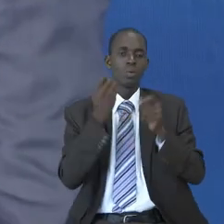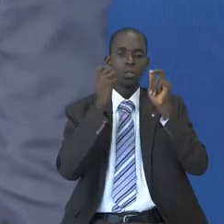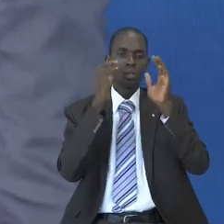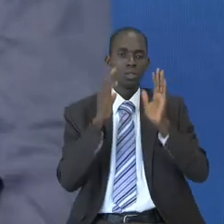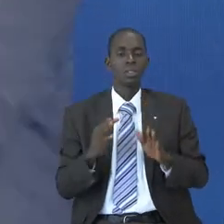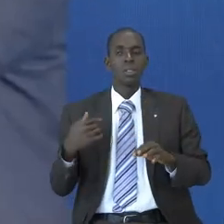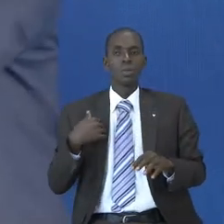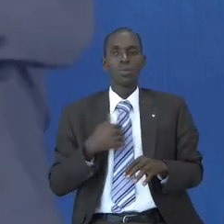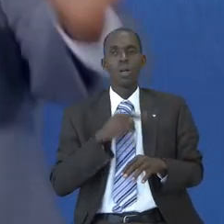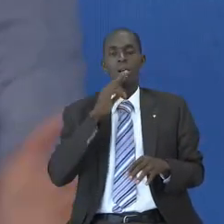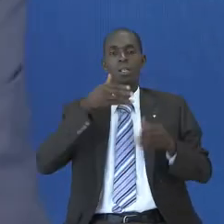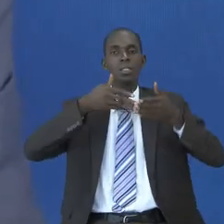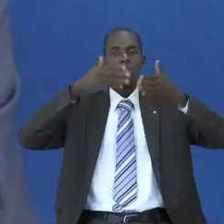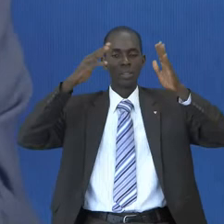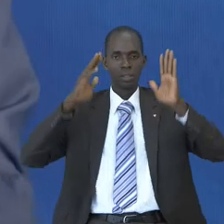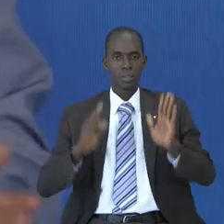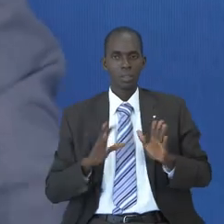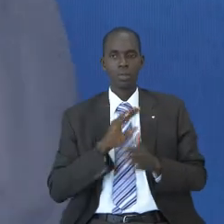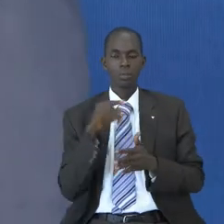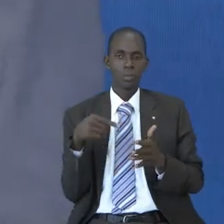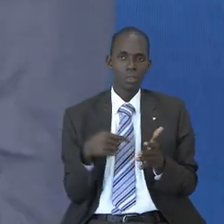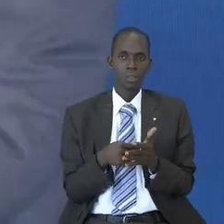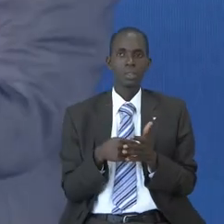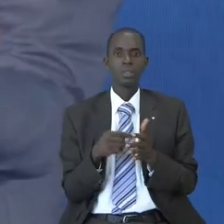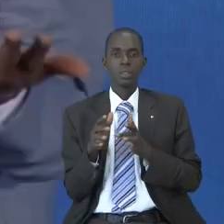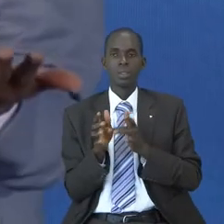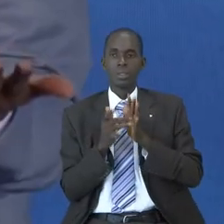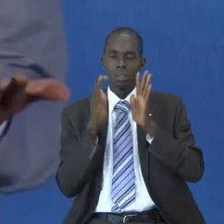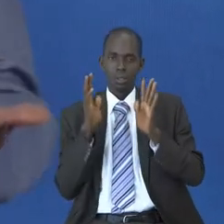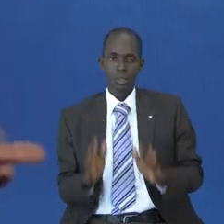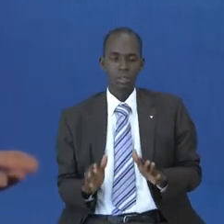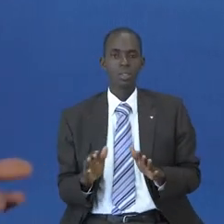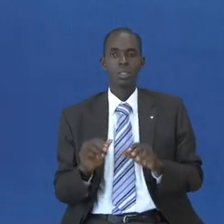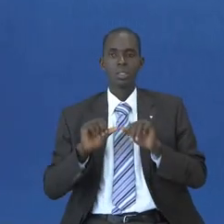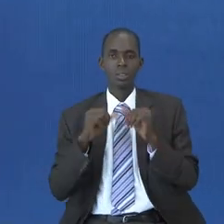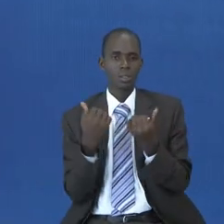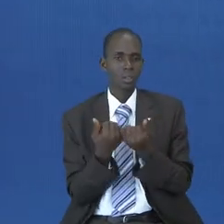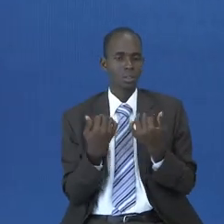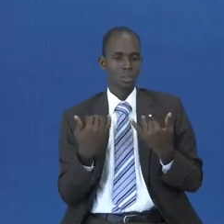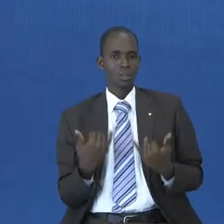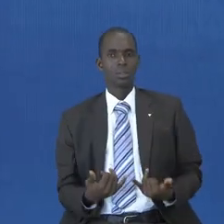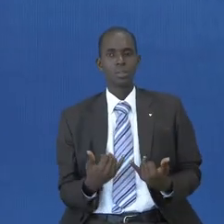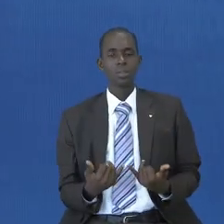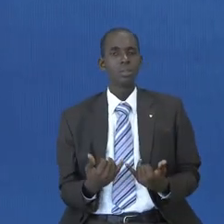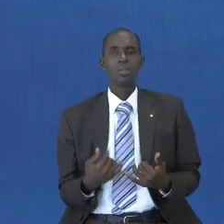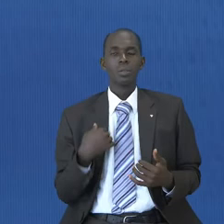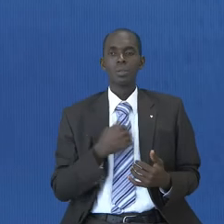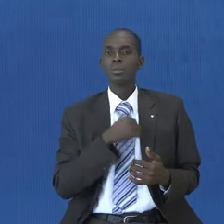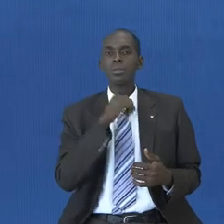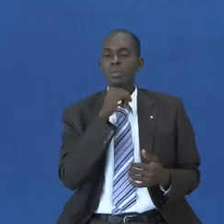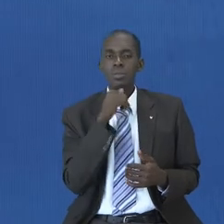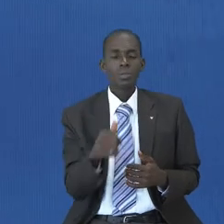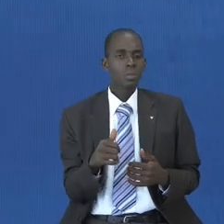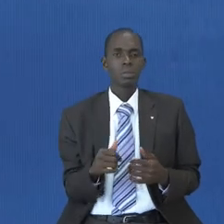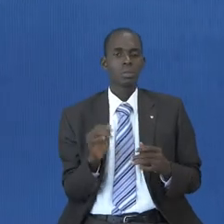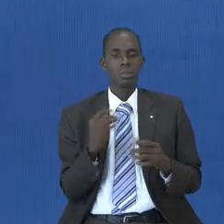leader of this Christian association now, we have not escaped the corruption. And when we go